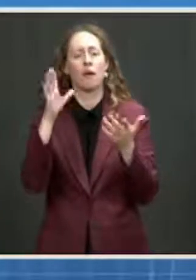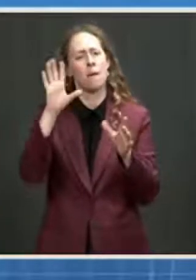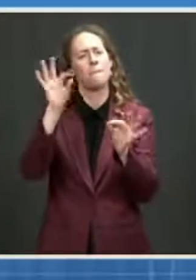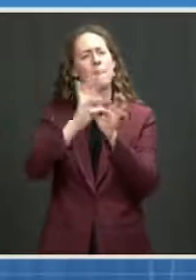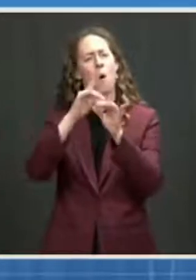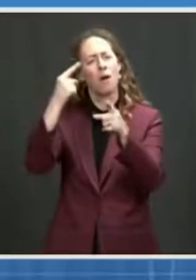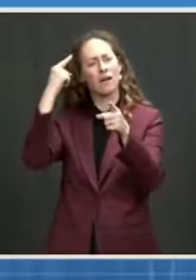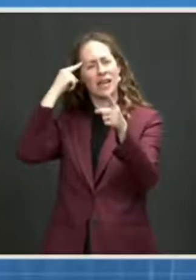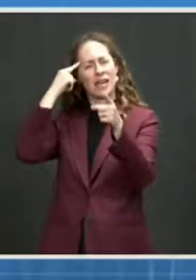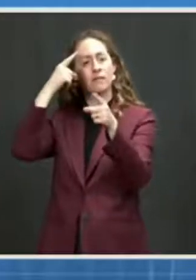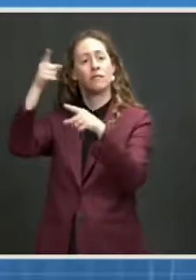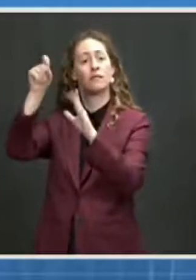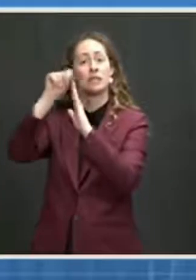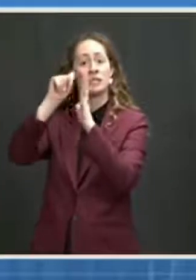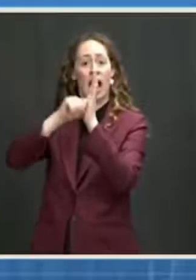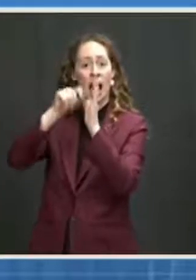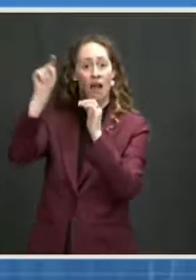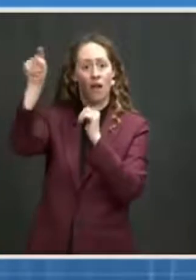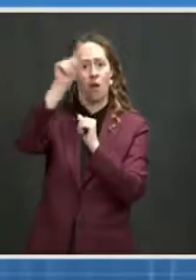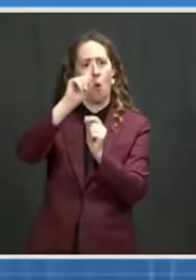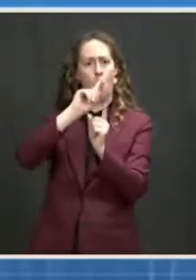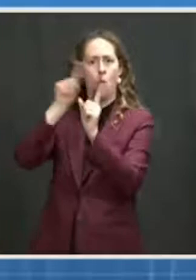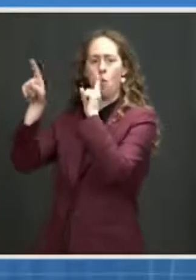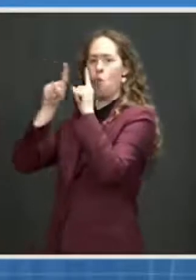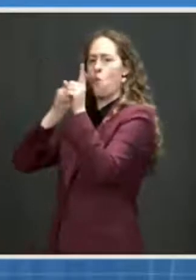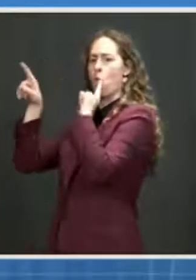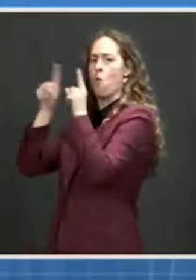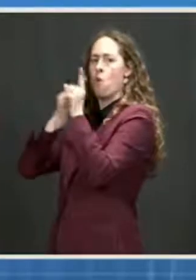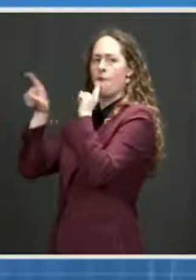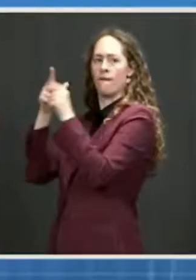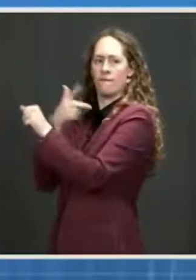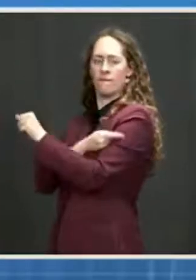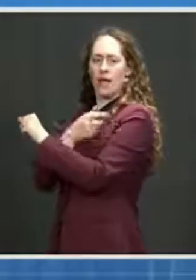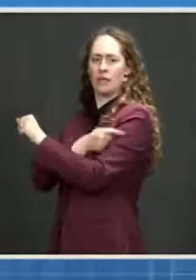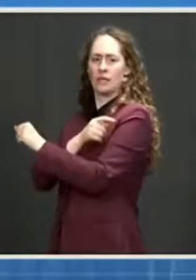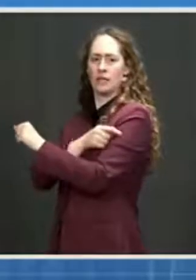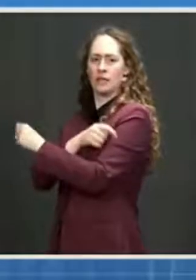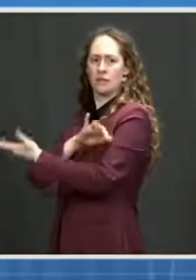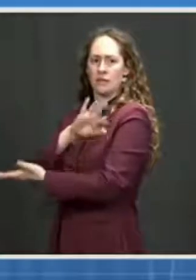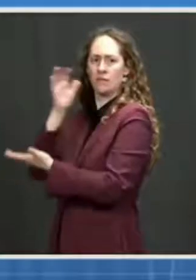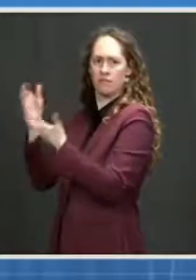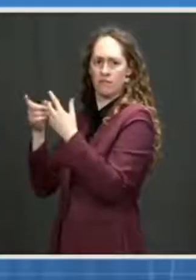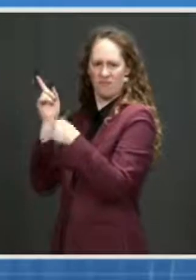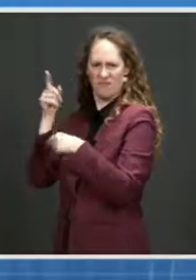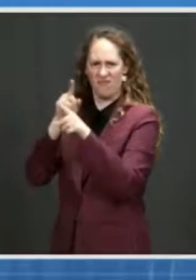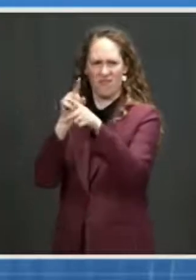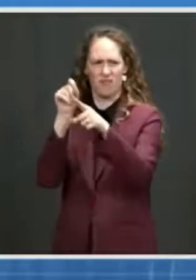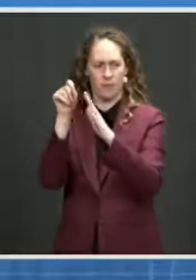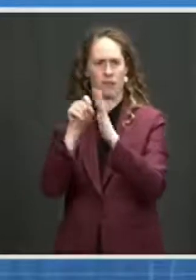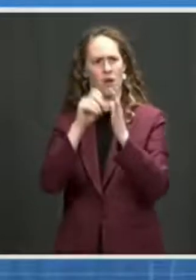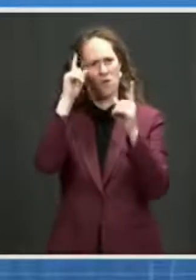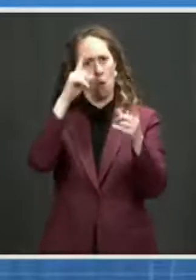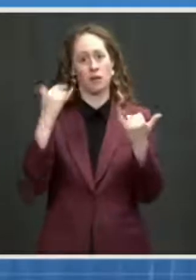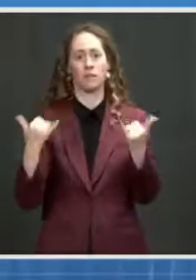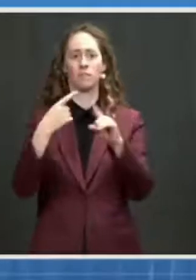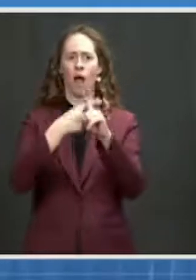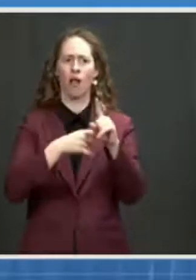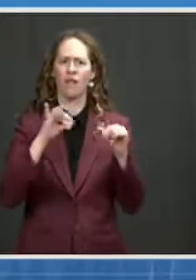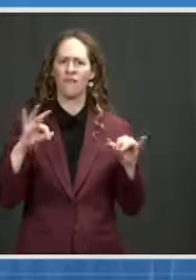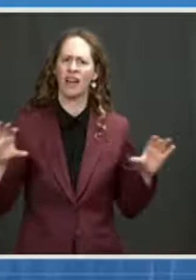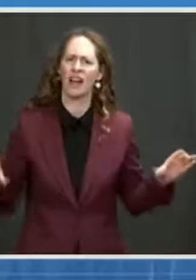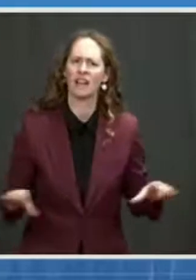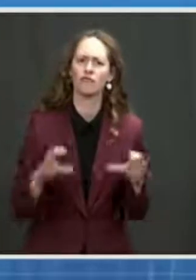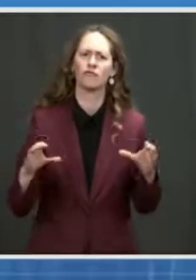by states, and should end up in people's arms. And we are working aggressively through this month of action and other steps to try to get those doses